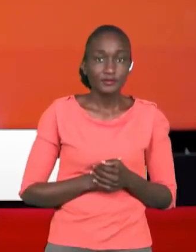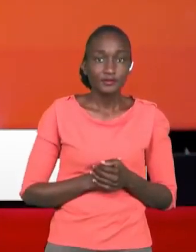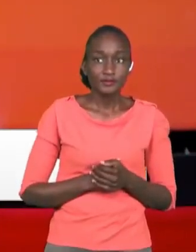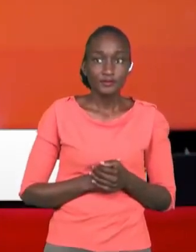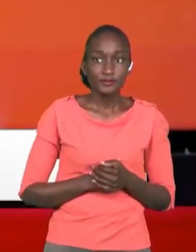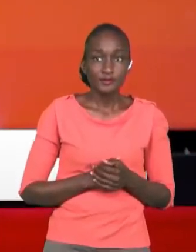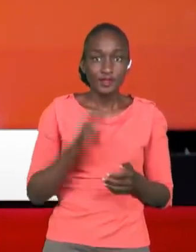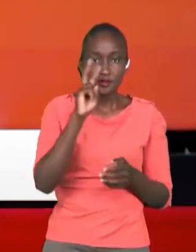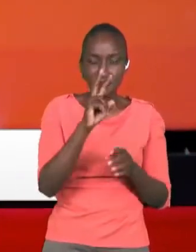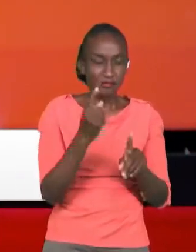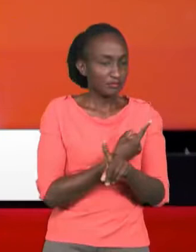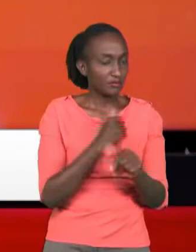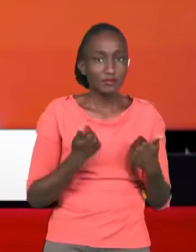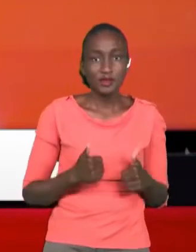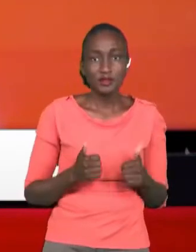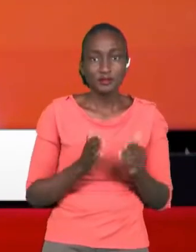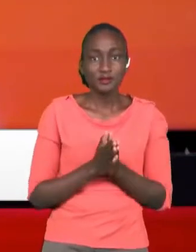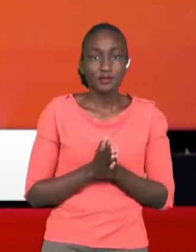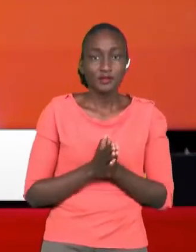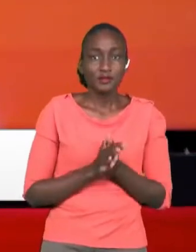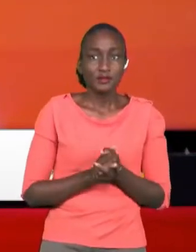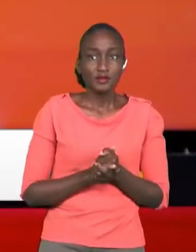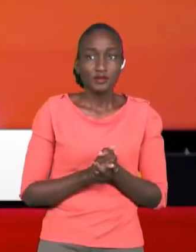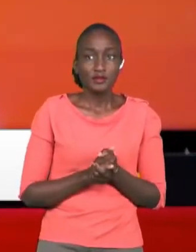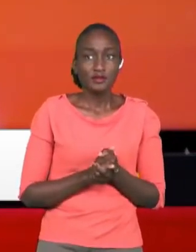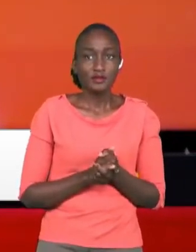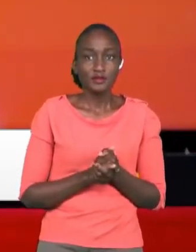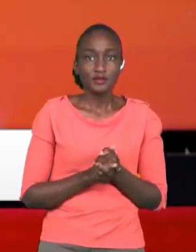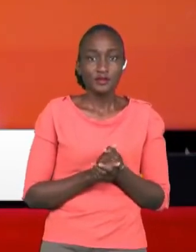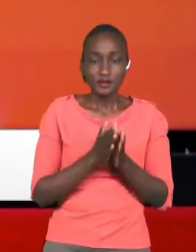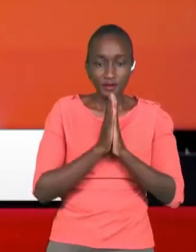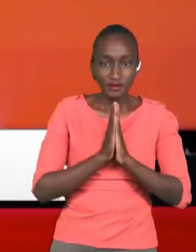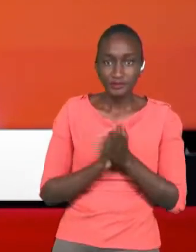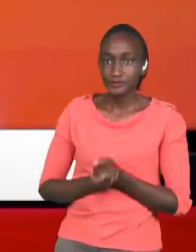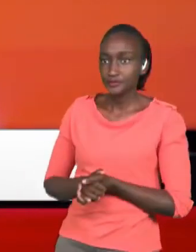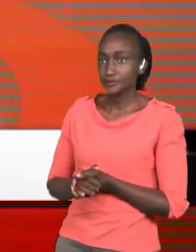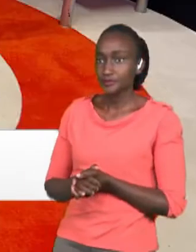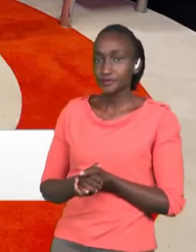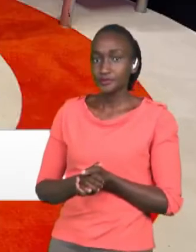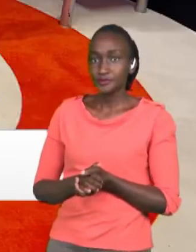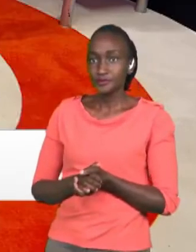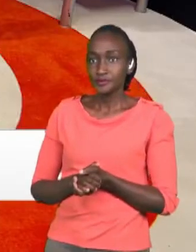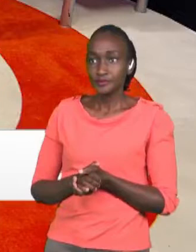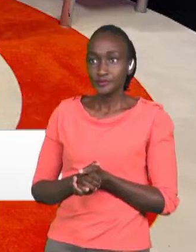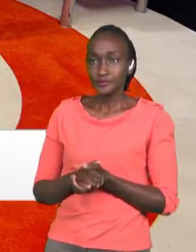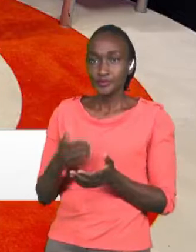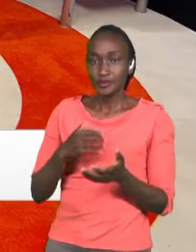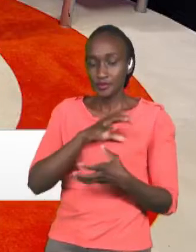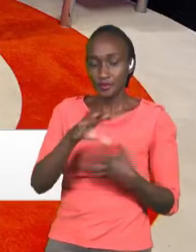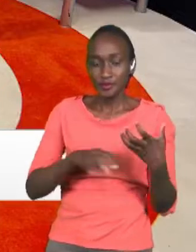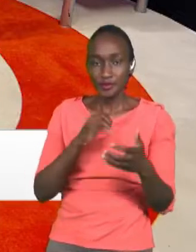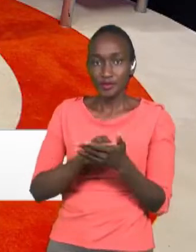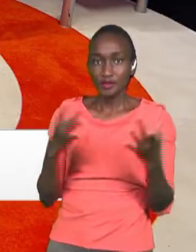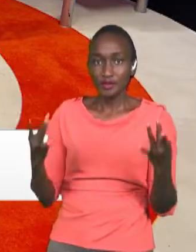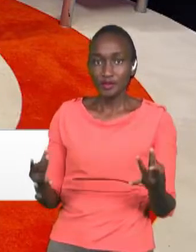I don't see any difference with anything to do with faith. Okay, okay. Now, Dr. Rajinder, there's a misconception that yoga is